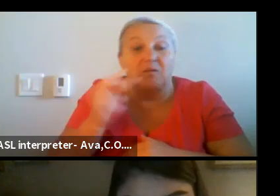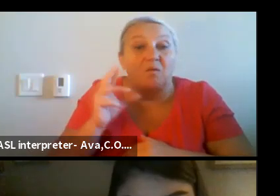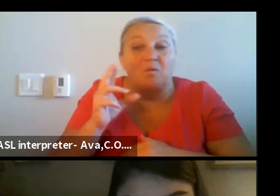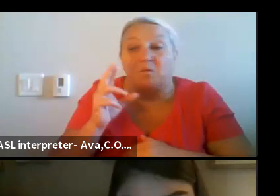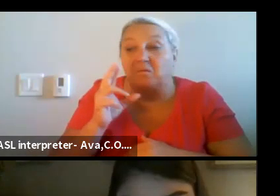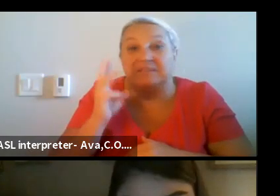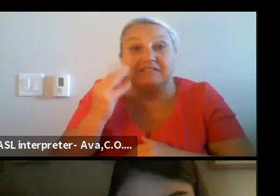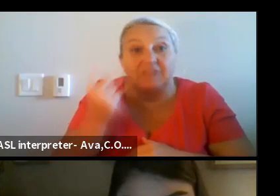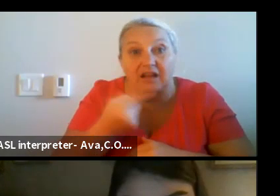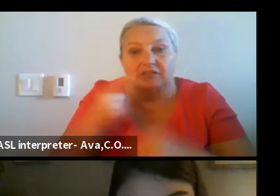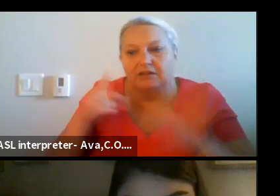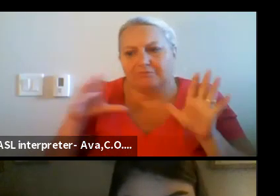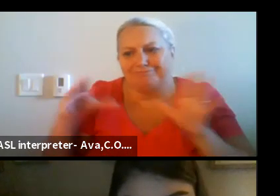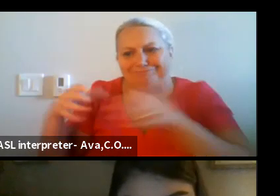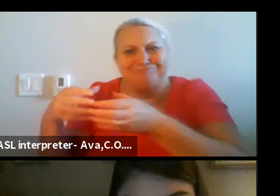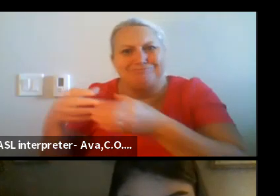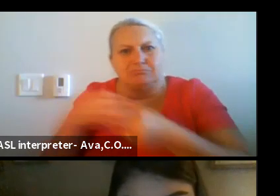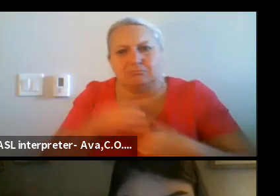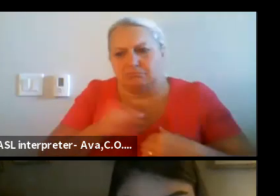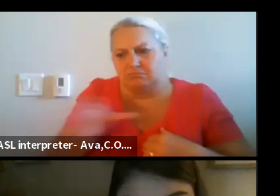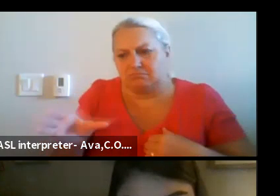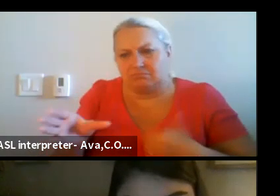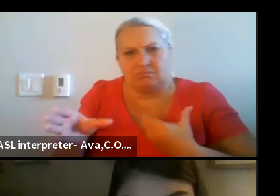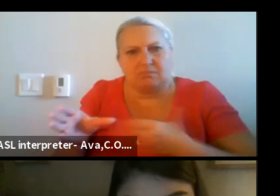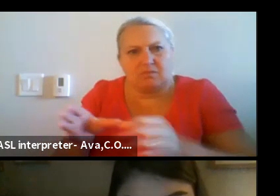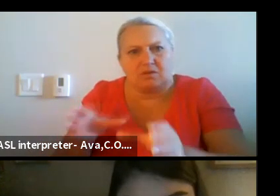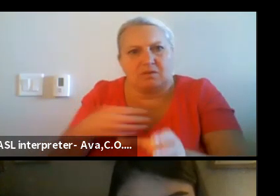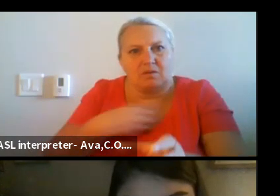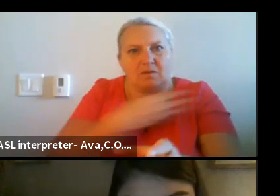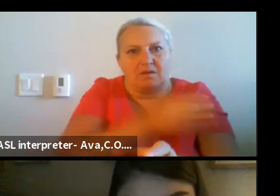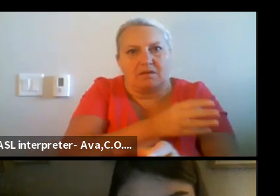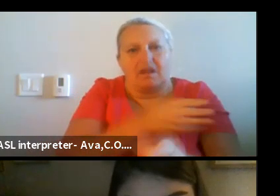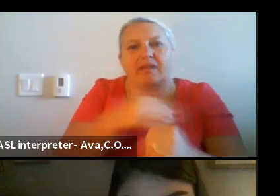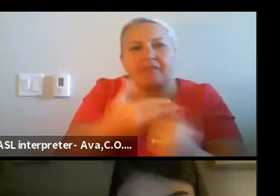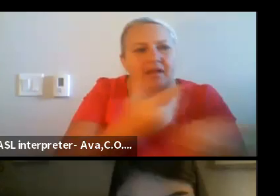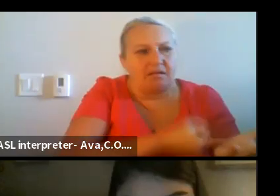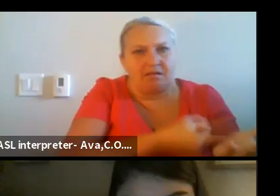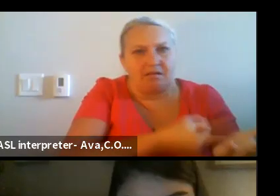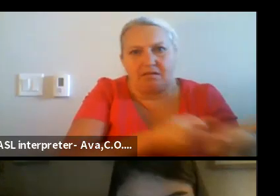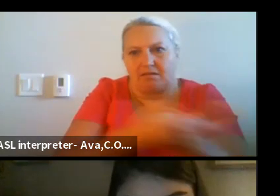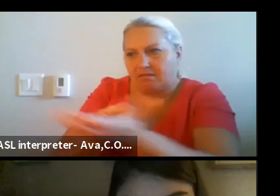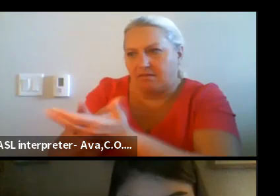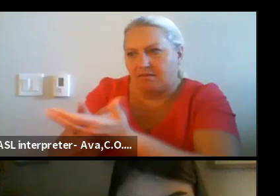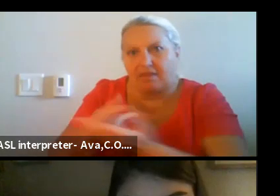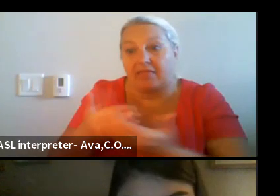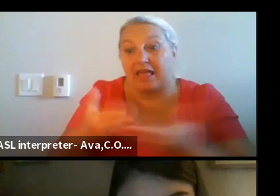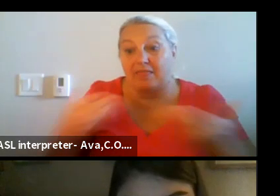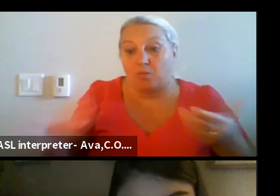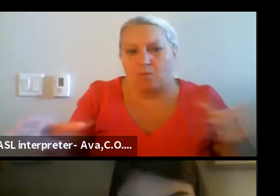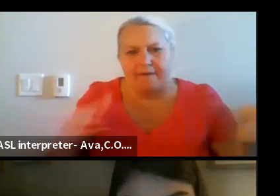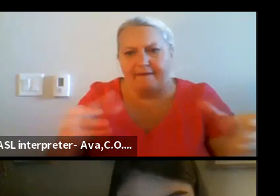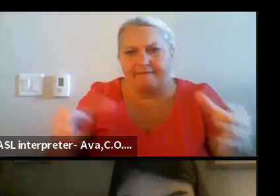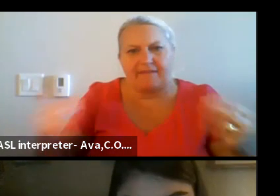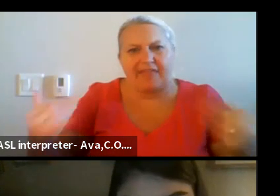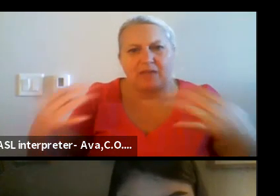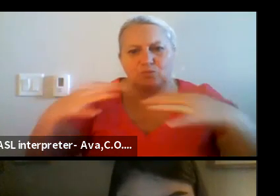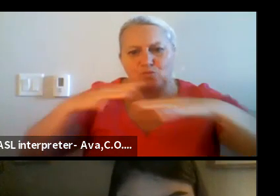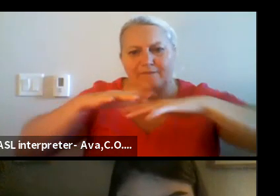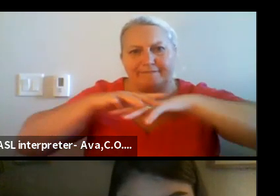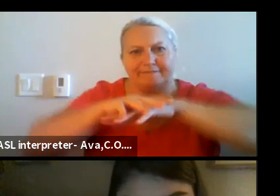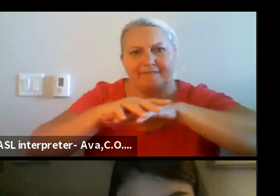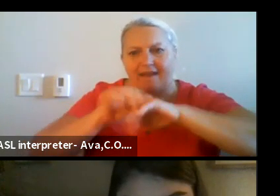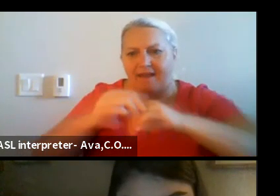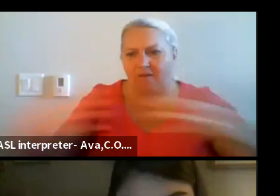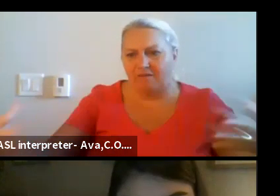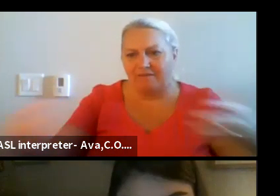through something and weave what we've done together, and then come back with the group and share those weavings,